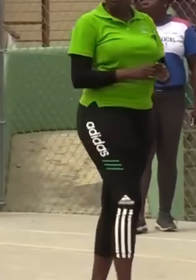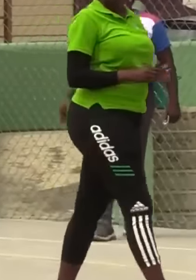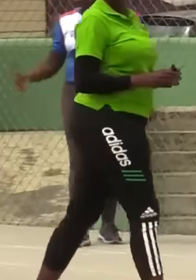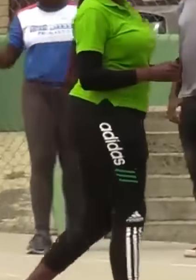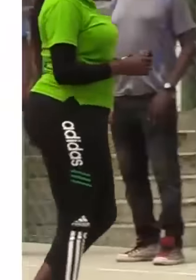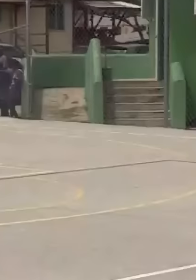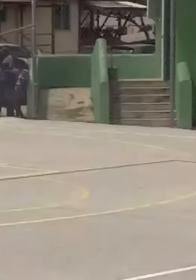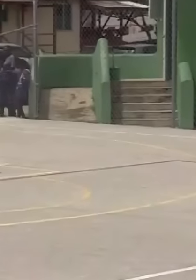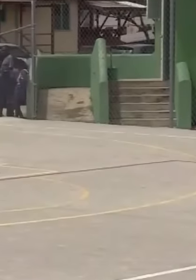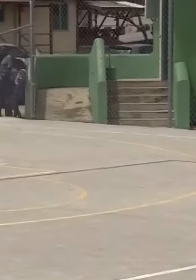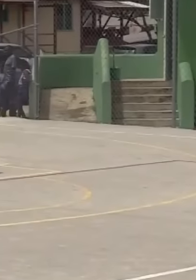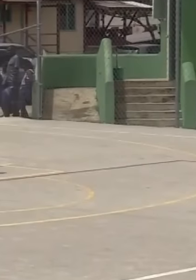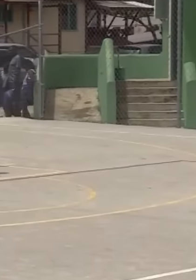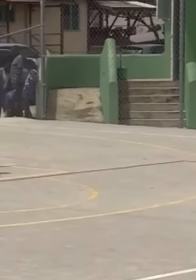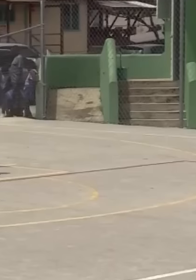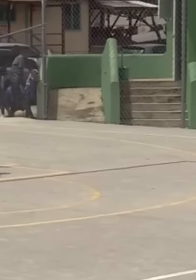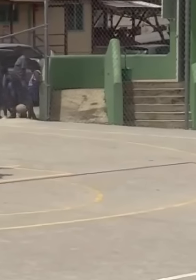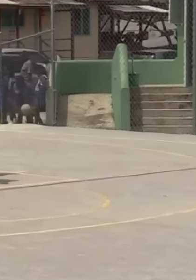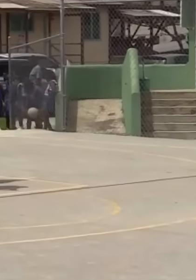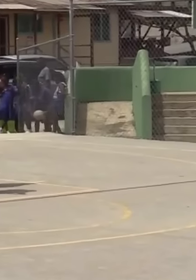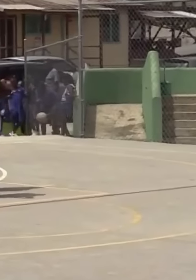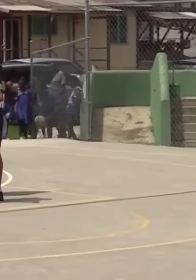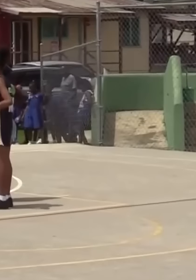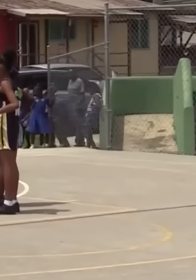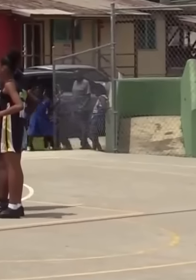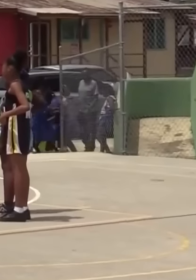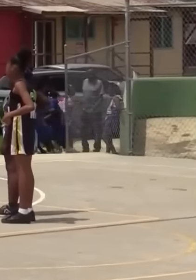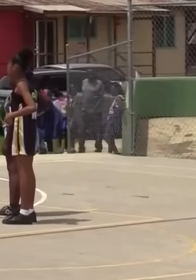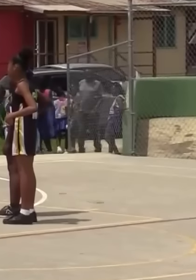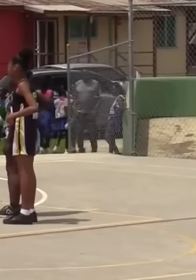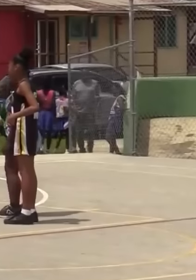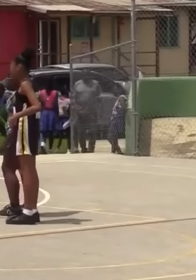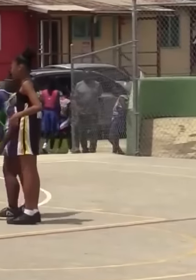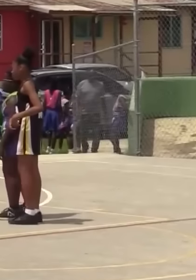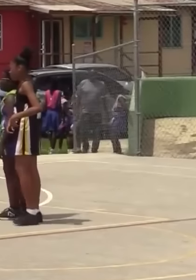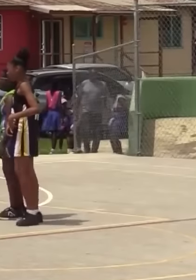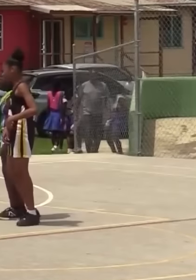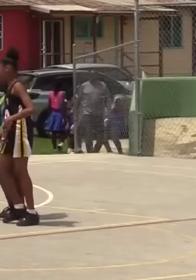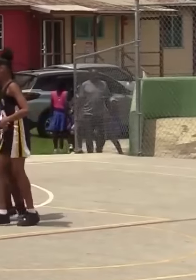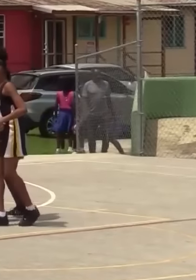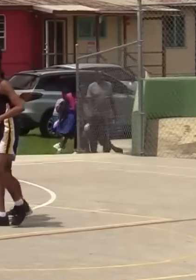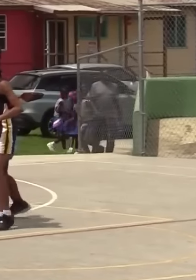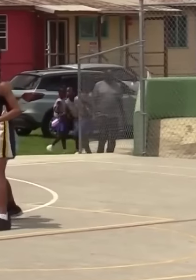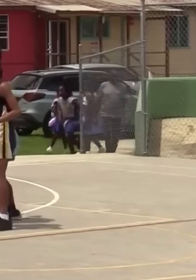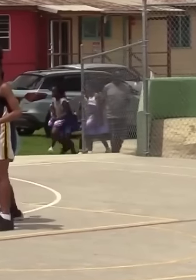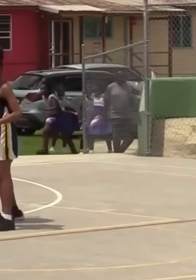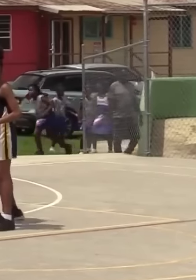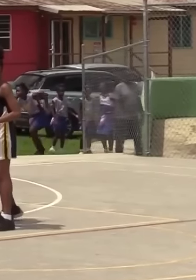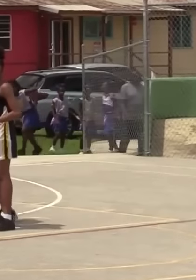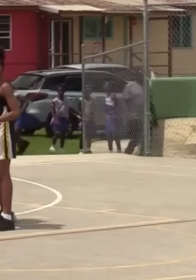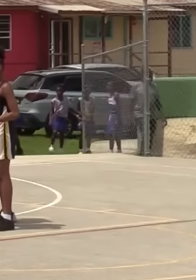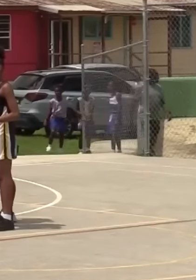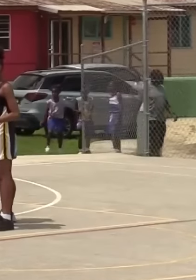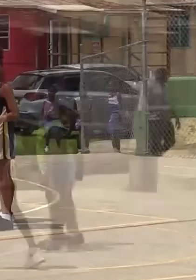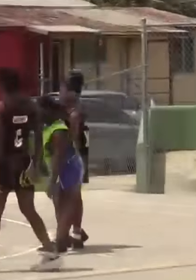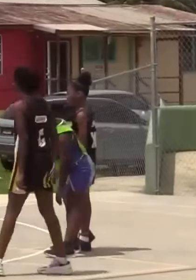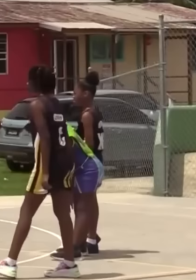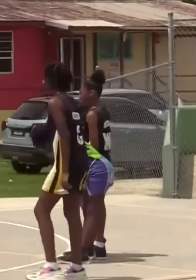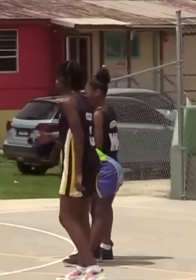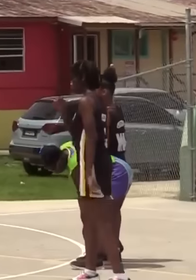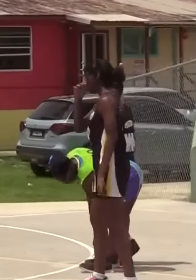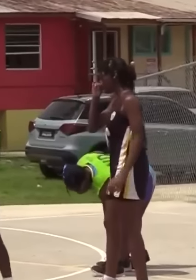0. To the second match, which featured St. Jude's in black and yellow and Grantley Prescott. This was a